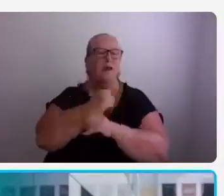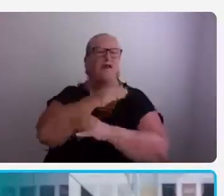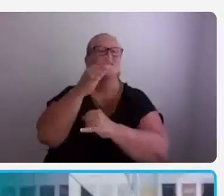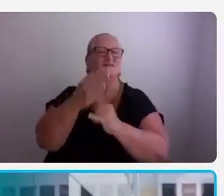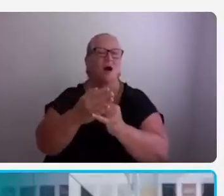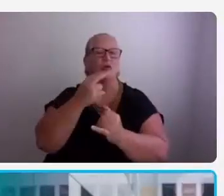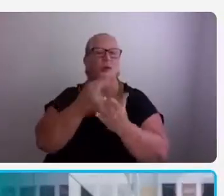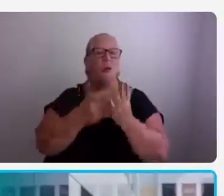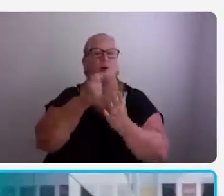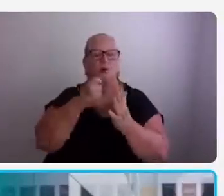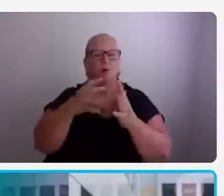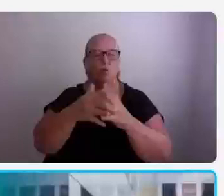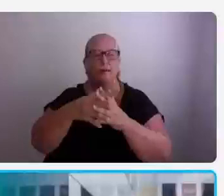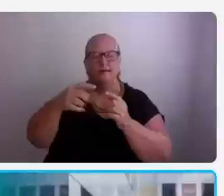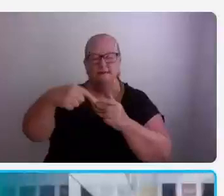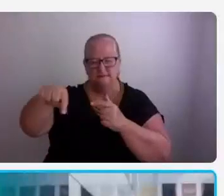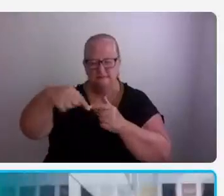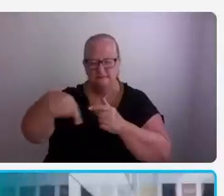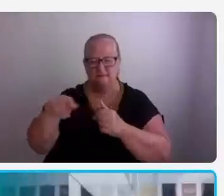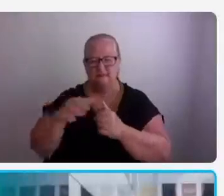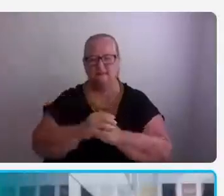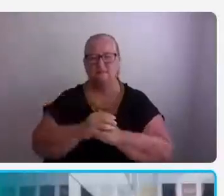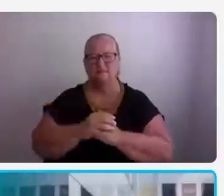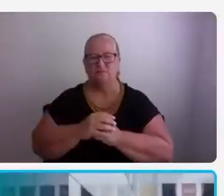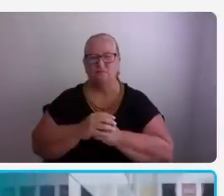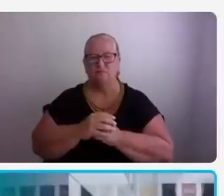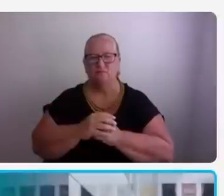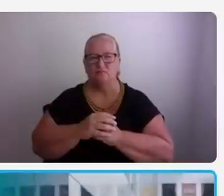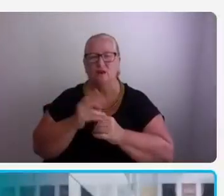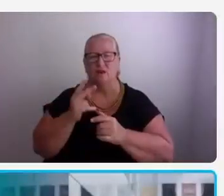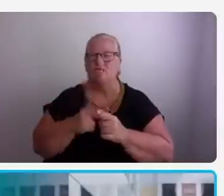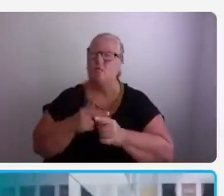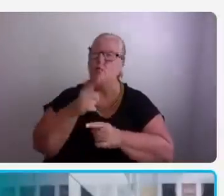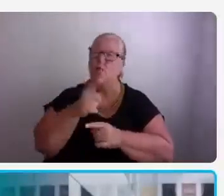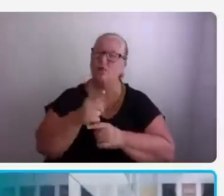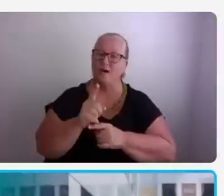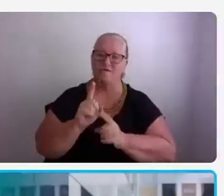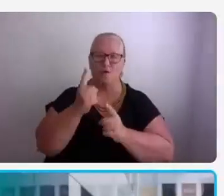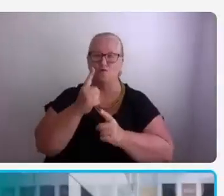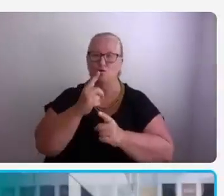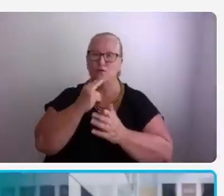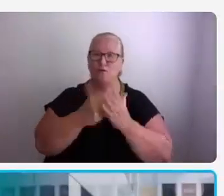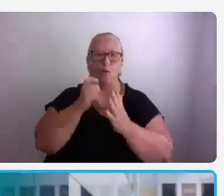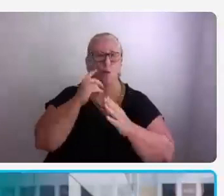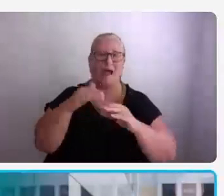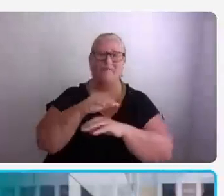weeks. I do want to say in regards to timing for the quarterly report, the first report will cover the first quarter